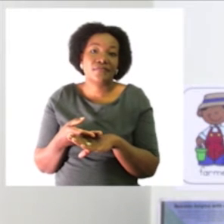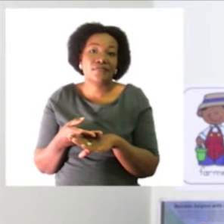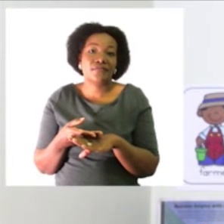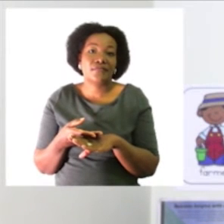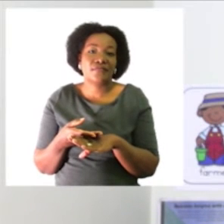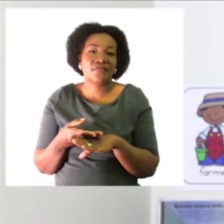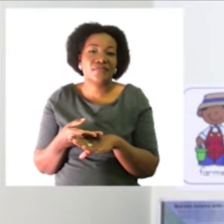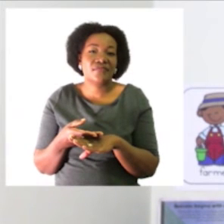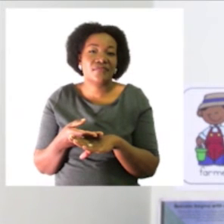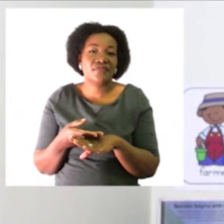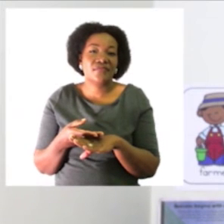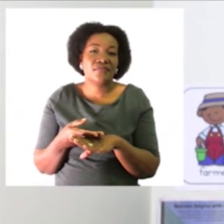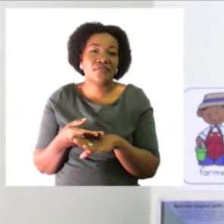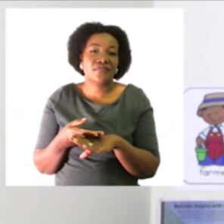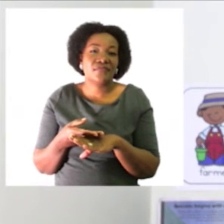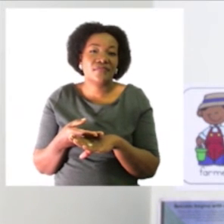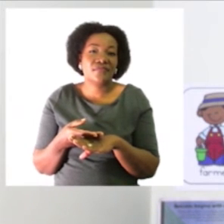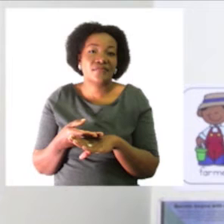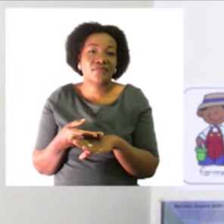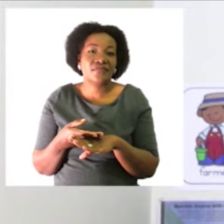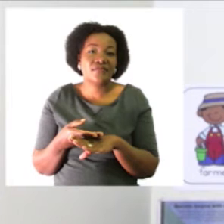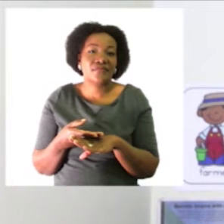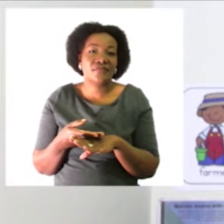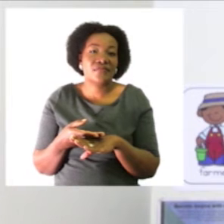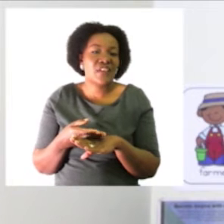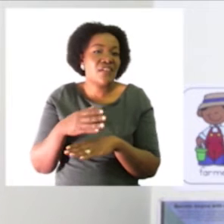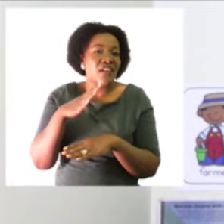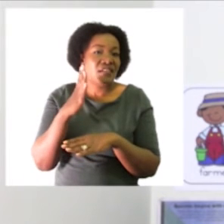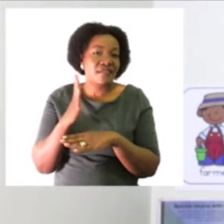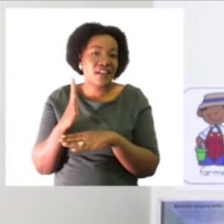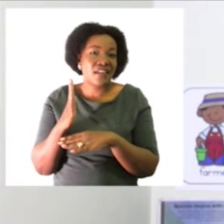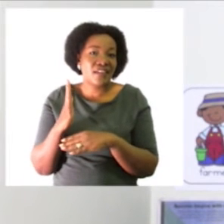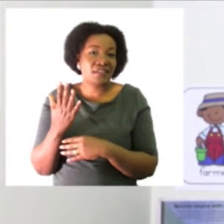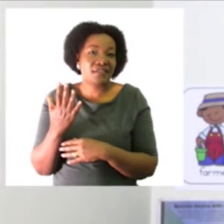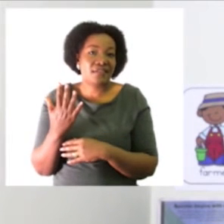For example, we have a 5